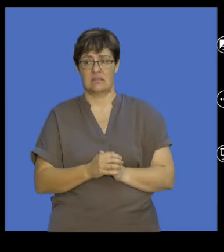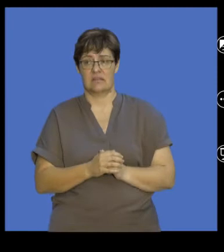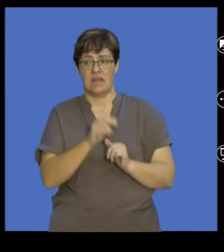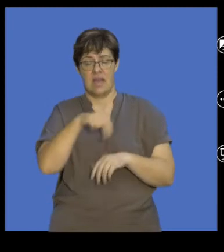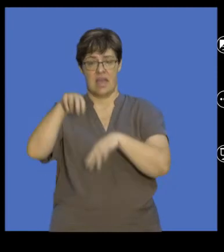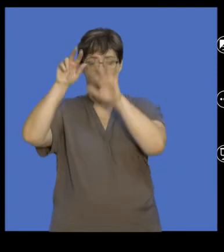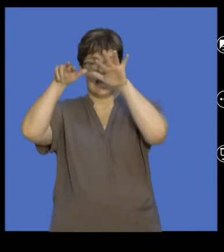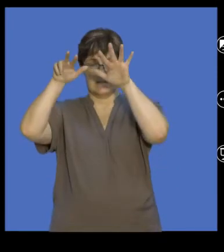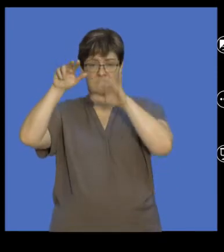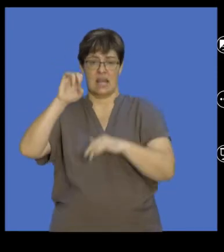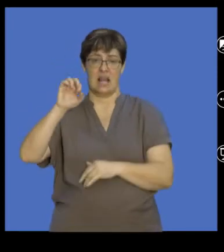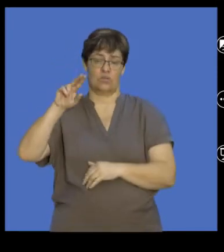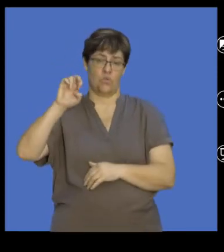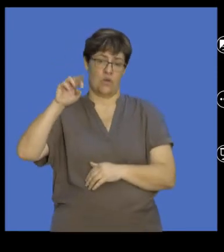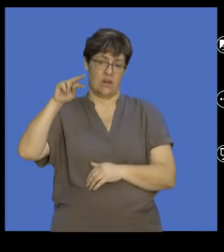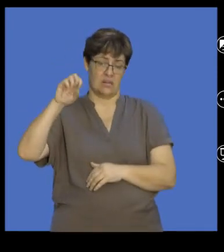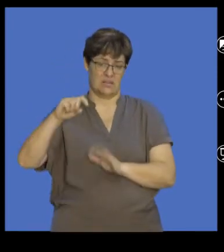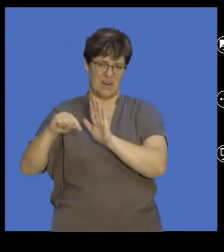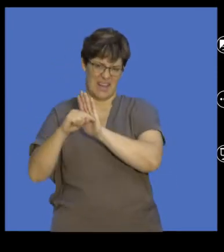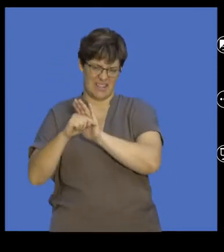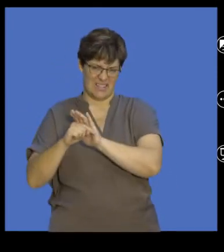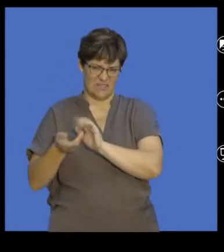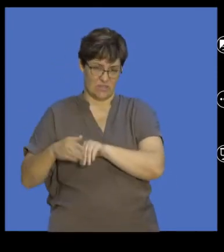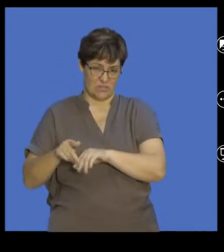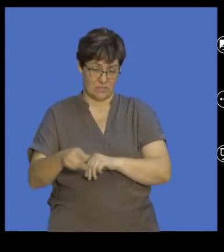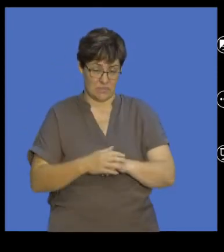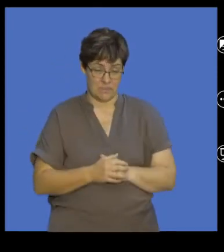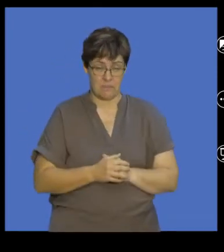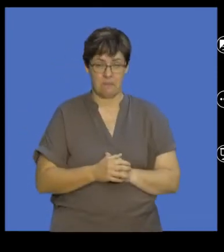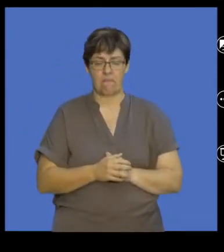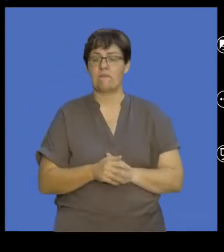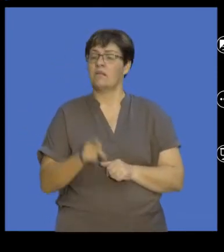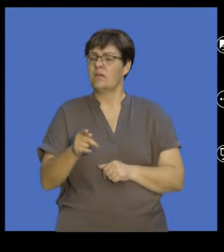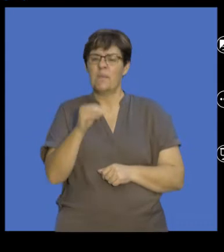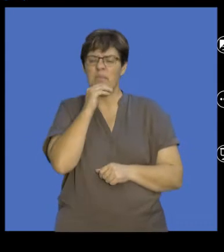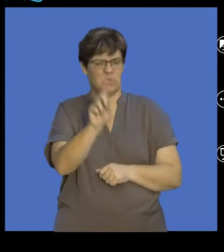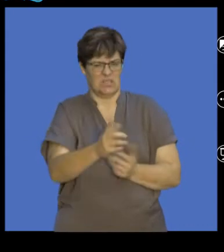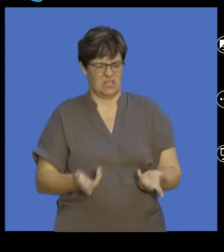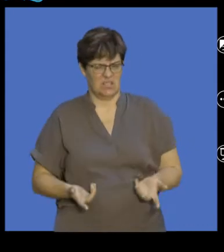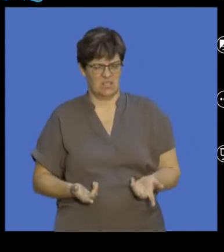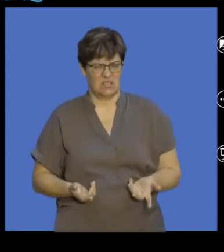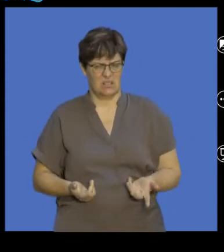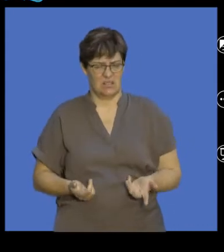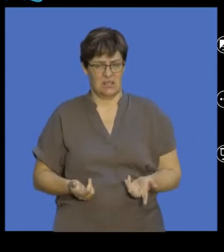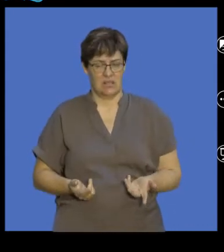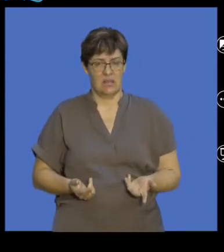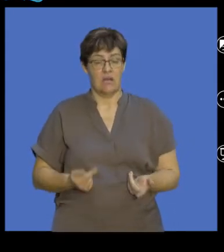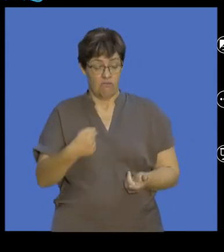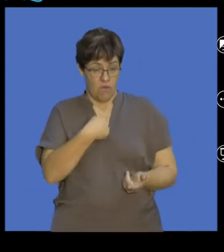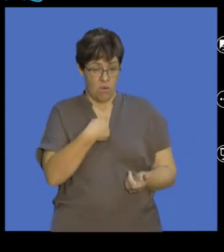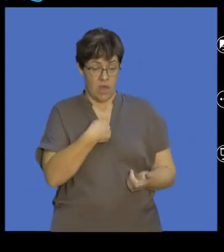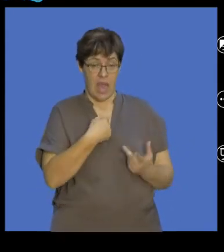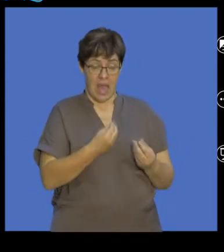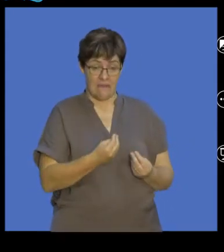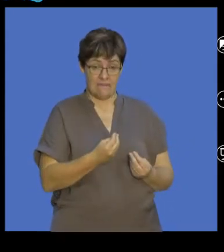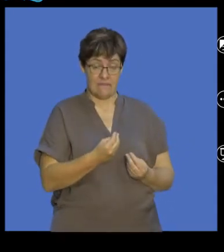times 10 exponent 18 electrons, right? So in other words, what do we mean? We are